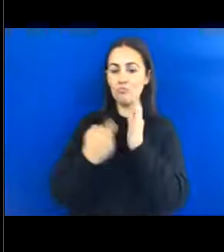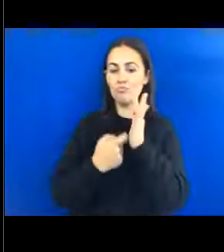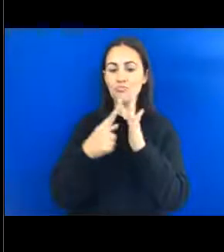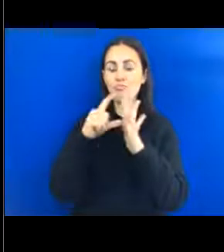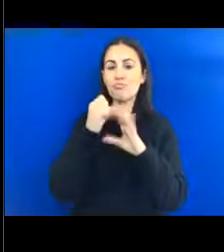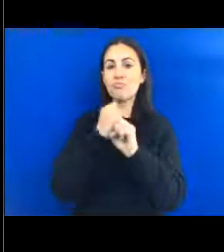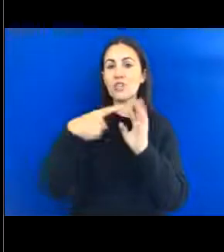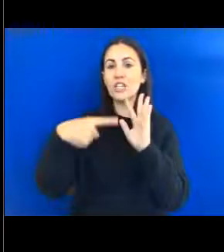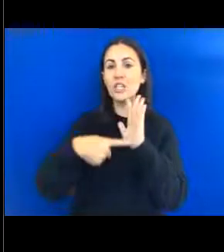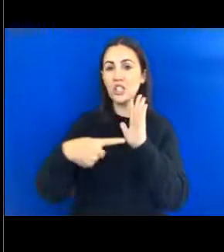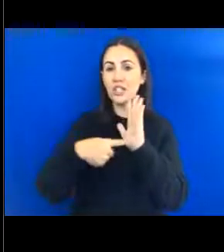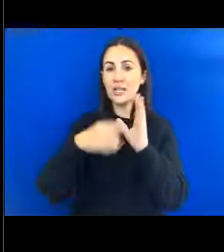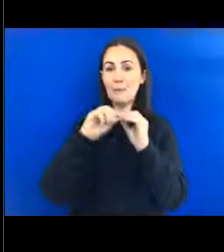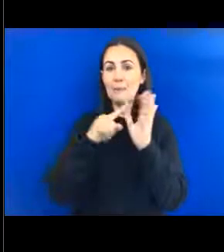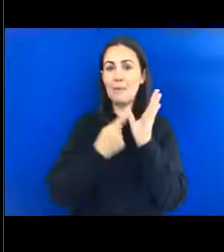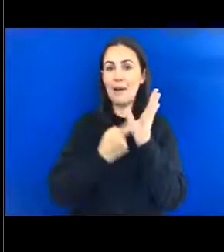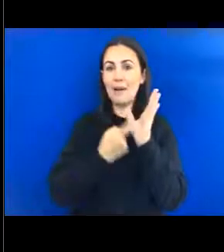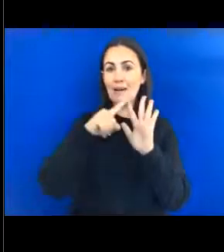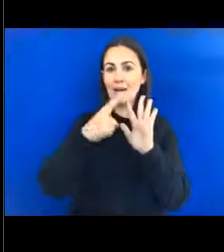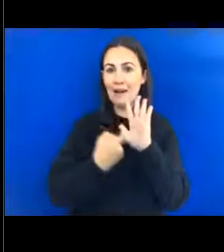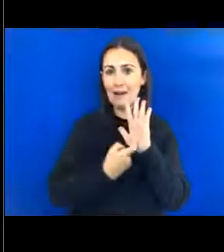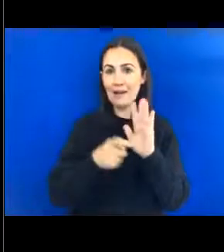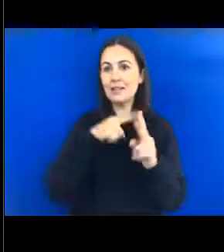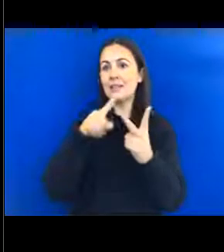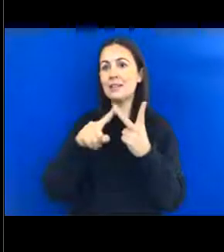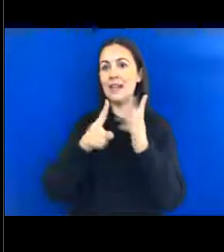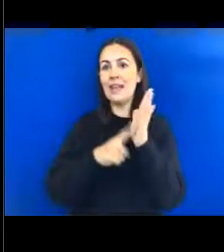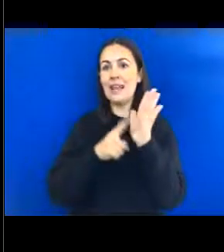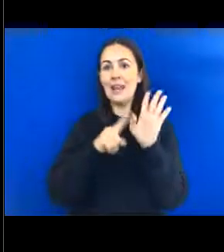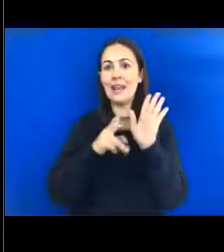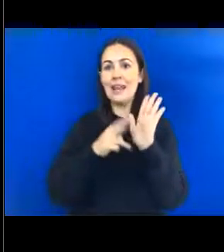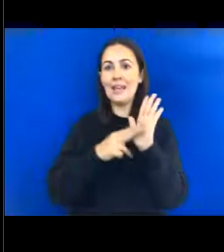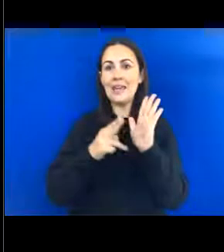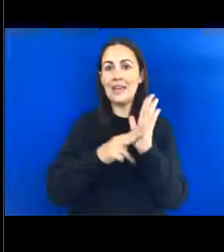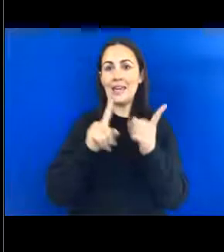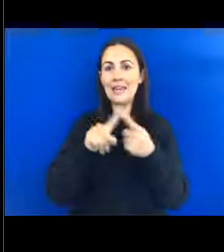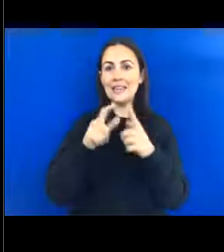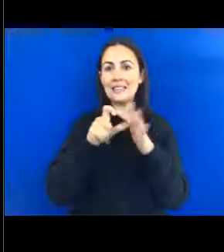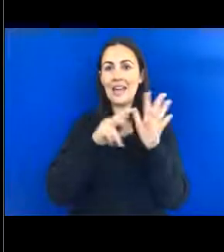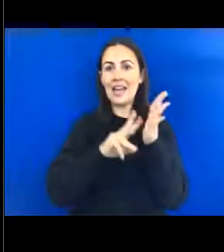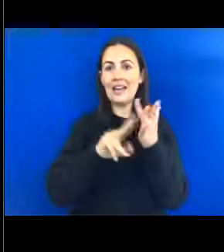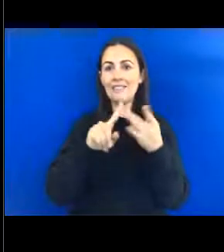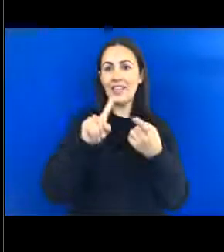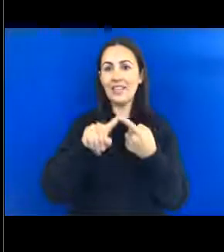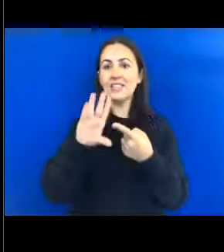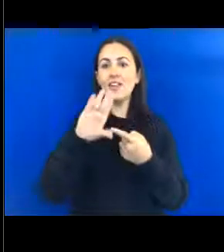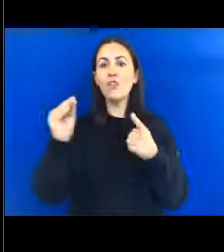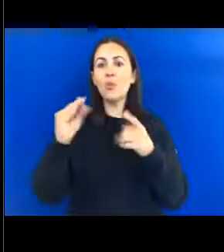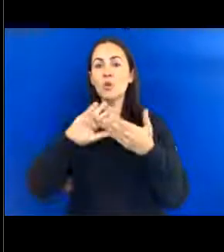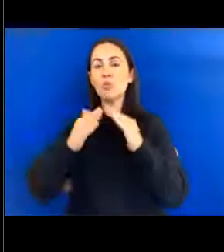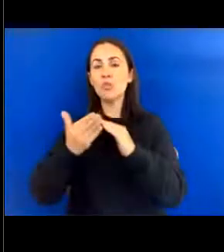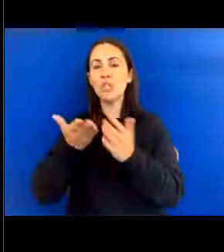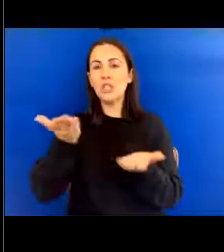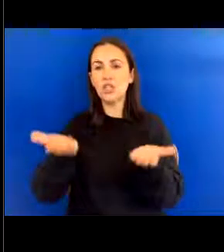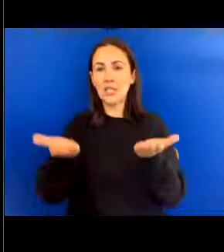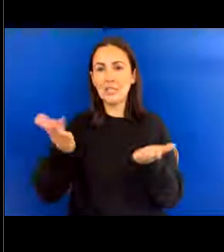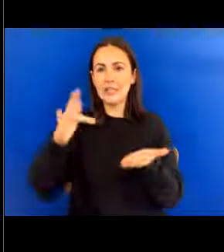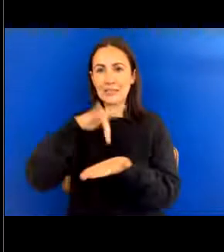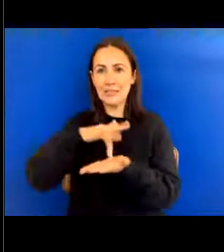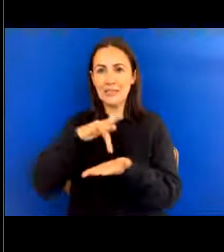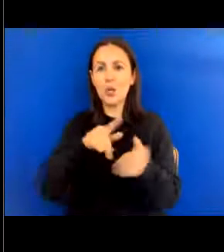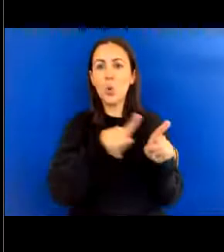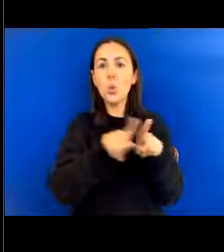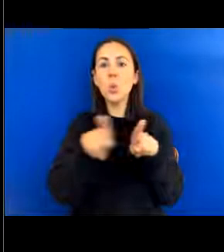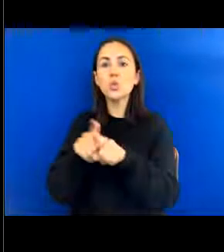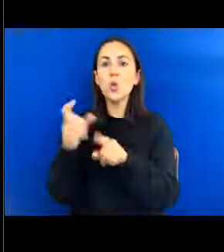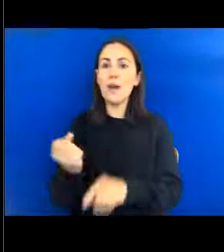South Wales and Lynn Davey from the Community Justice Centre. We also have two Auslan interpreters. Hi